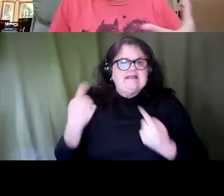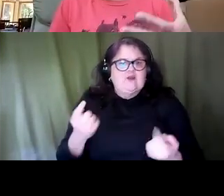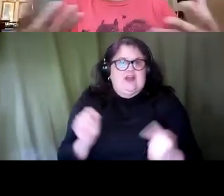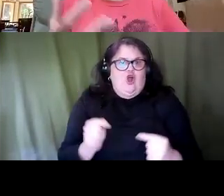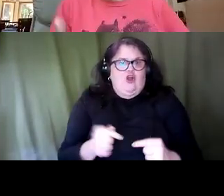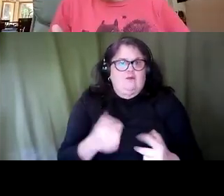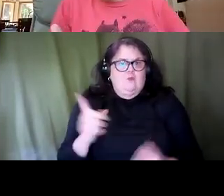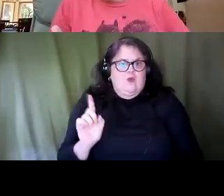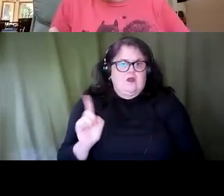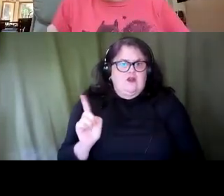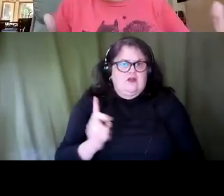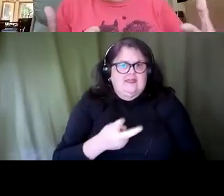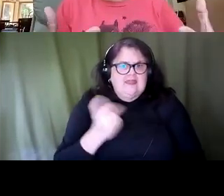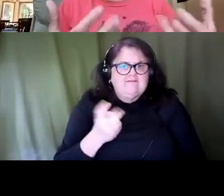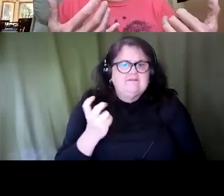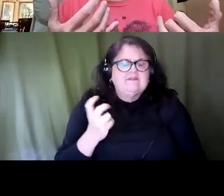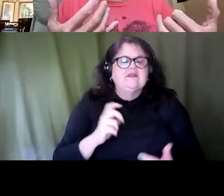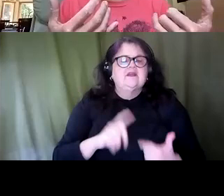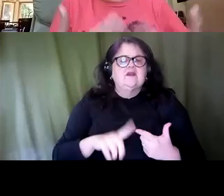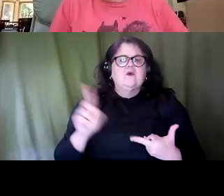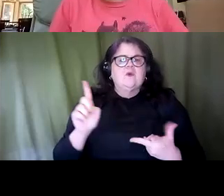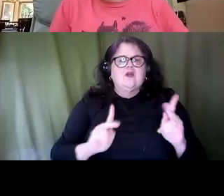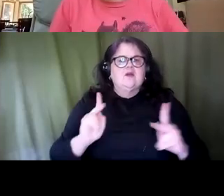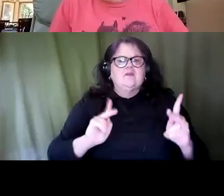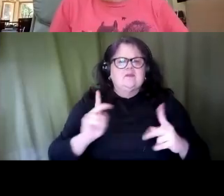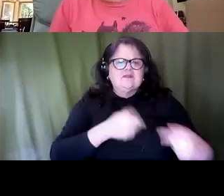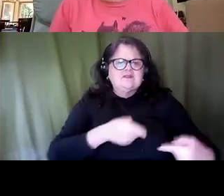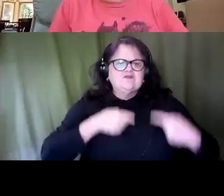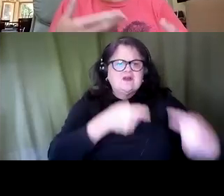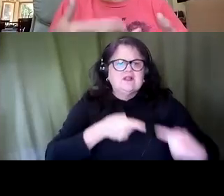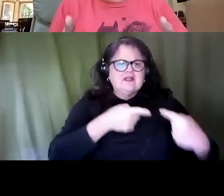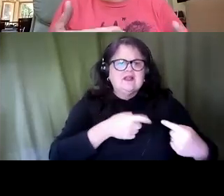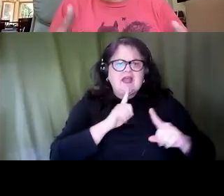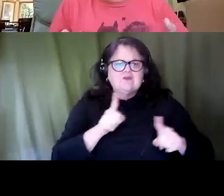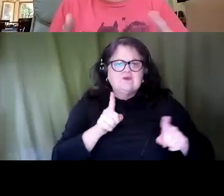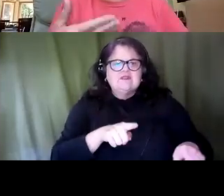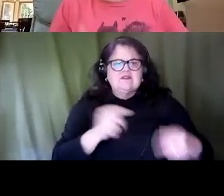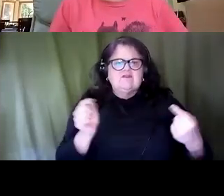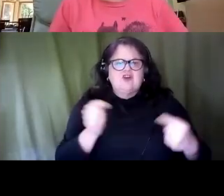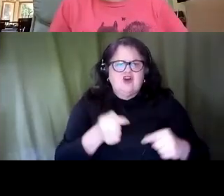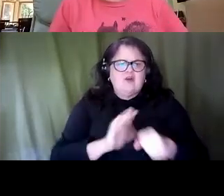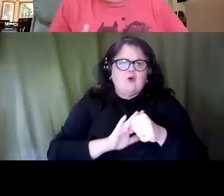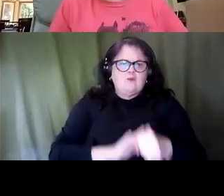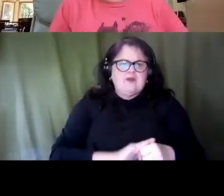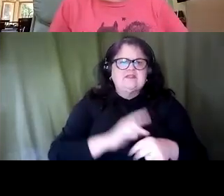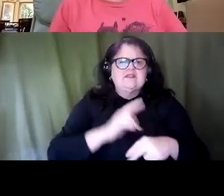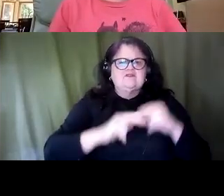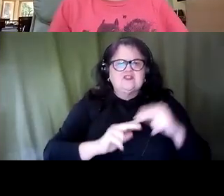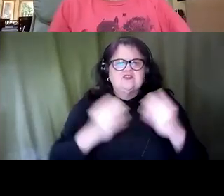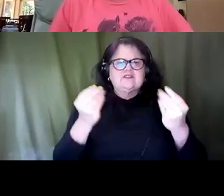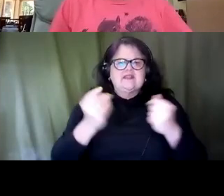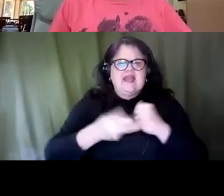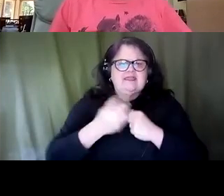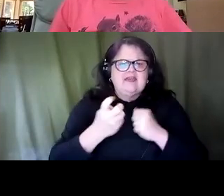has there been theft? Where are there people who are struggling as a result of the harm, the oppressive structures, land theft, and so